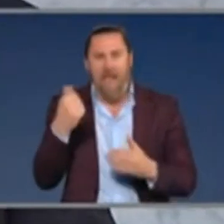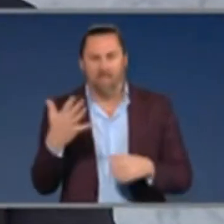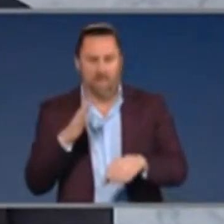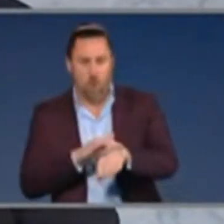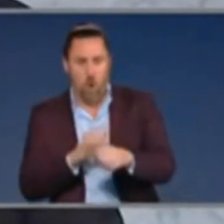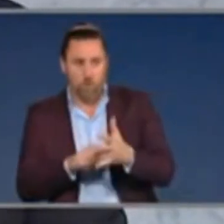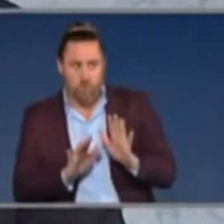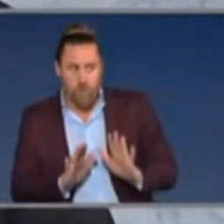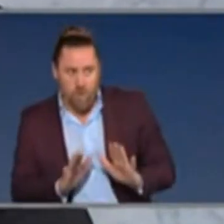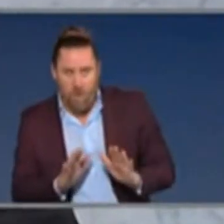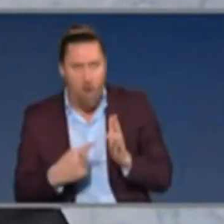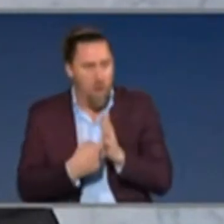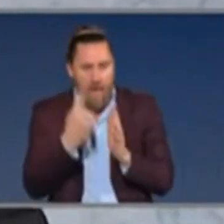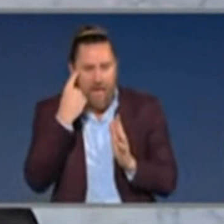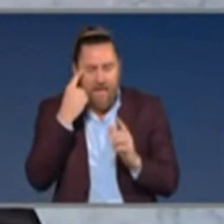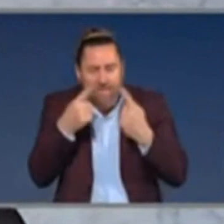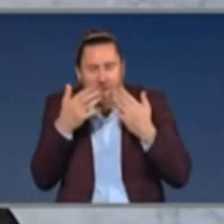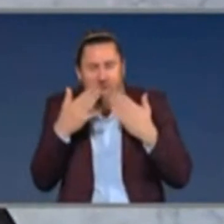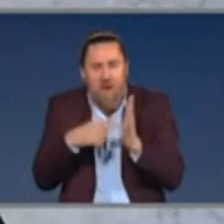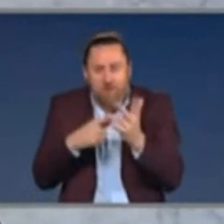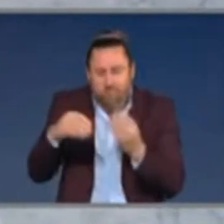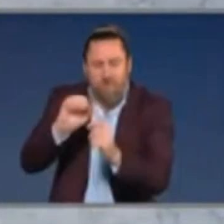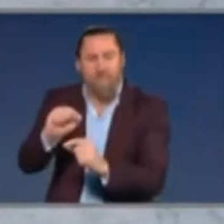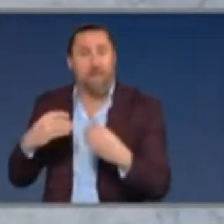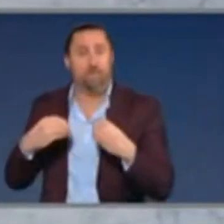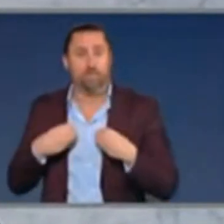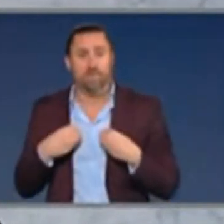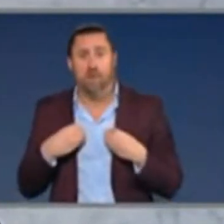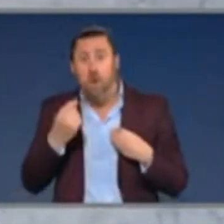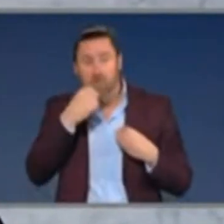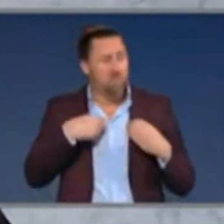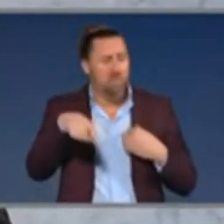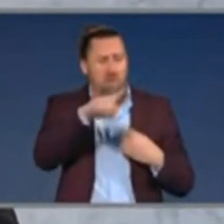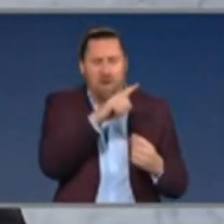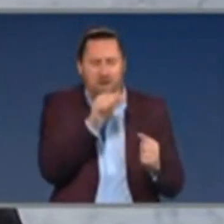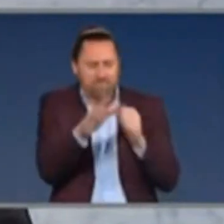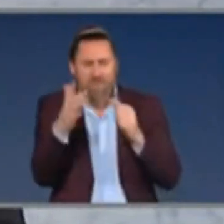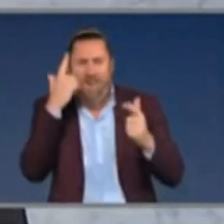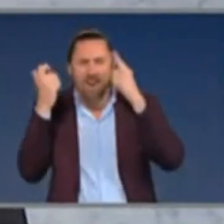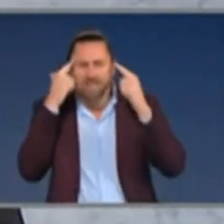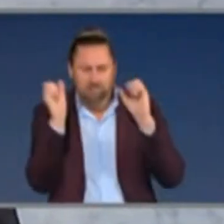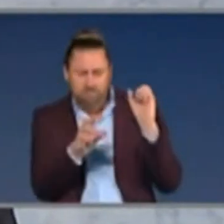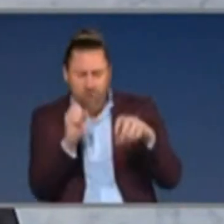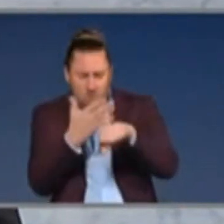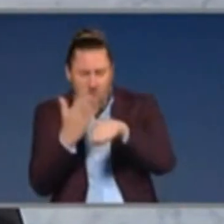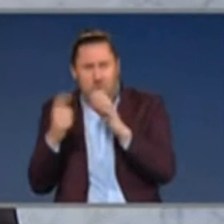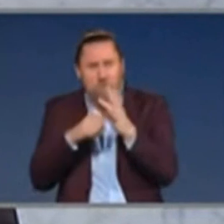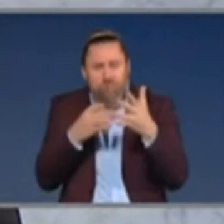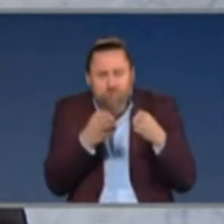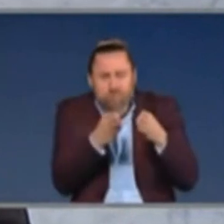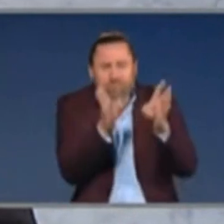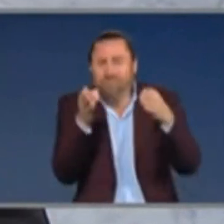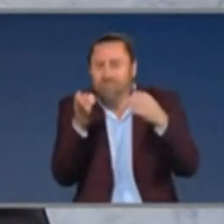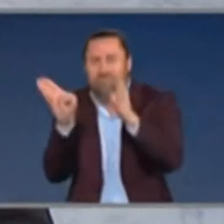opportunities. And I've referred to those on many occasions about the incredible innovation we've seen from businesses. The types of supports we put in place in Australia